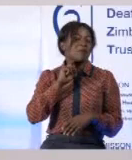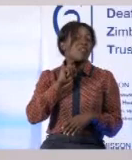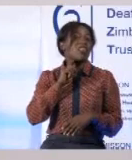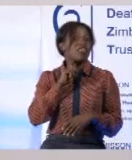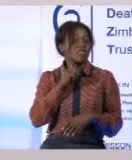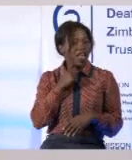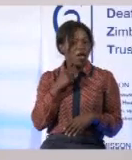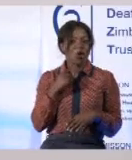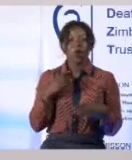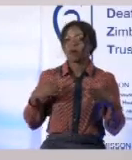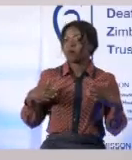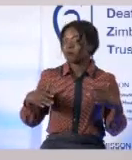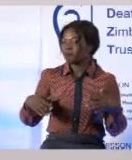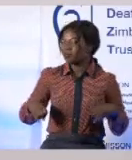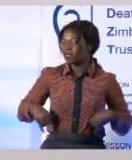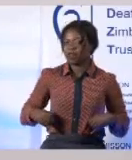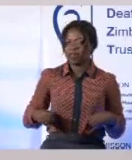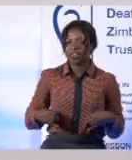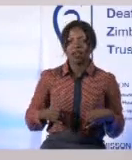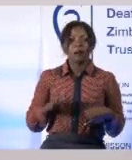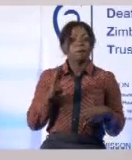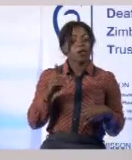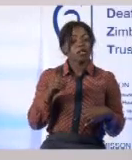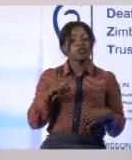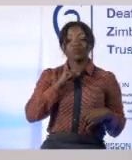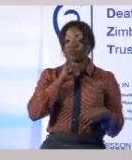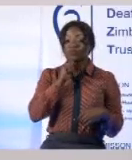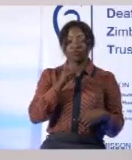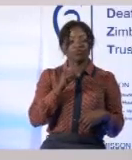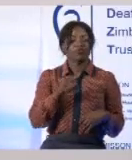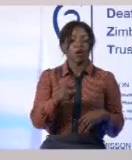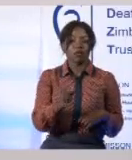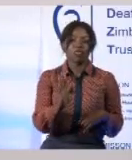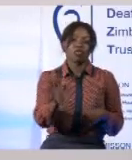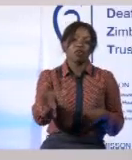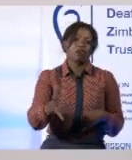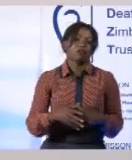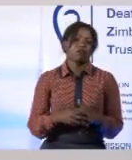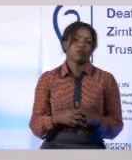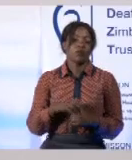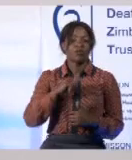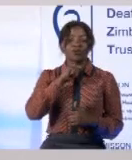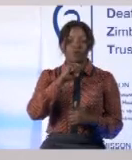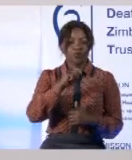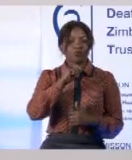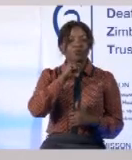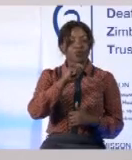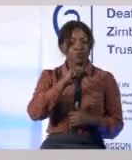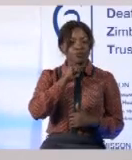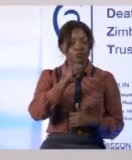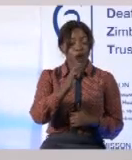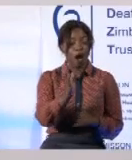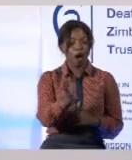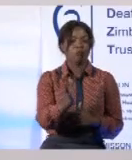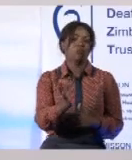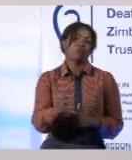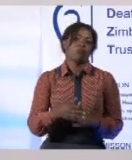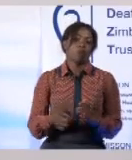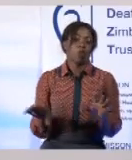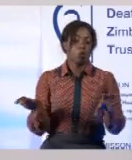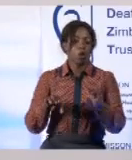joking or this doesn't happen. But it's happening. It is happening, yeah, it's real, and you guys are for real, and this is what you do. This is what we